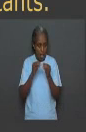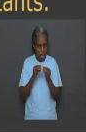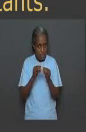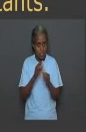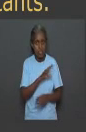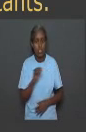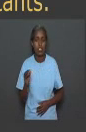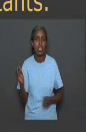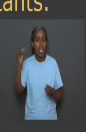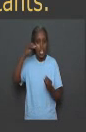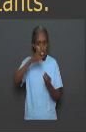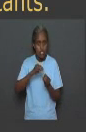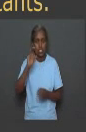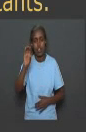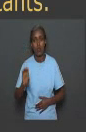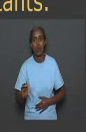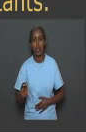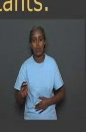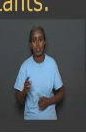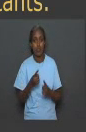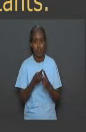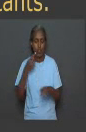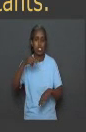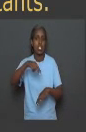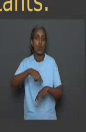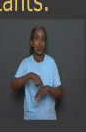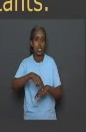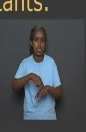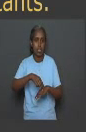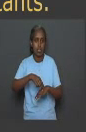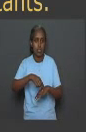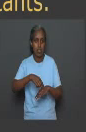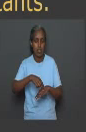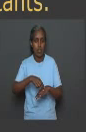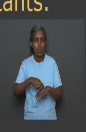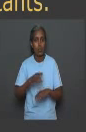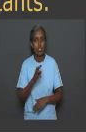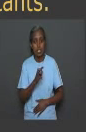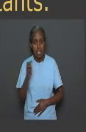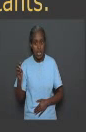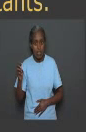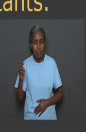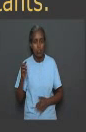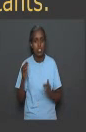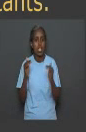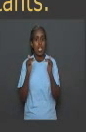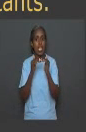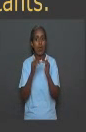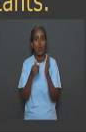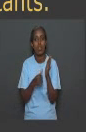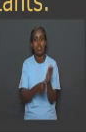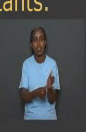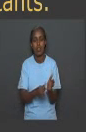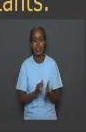an additional column for the constants on the right of the equal signs.